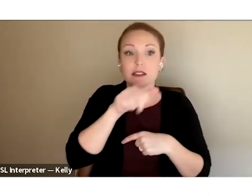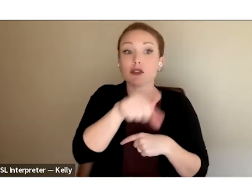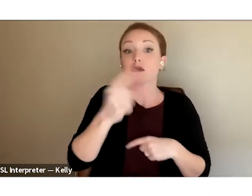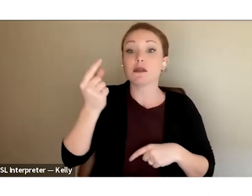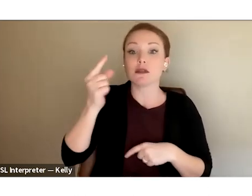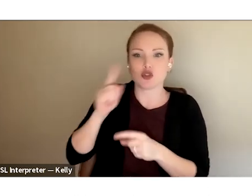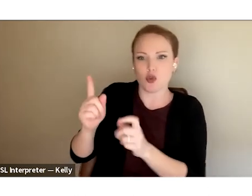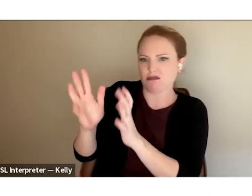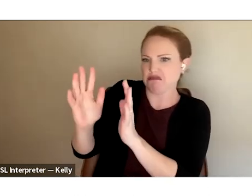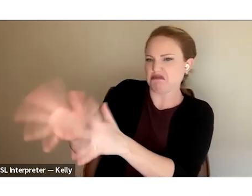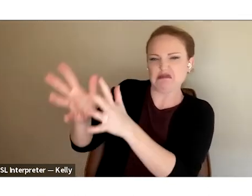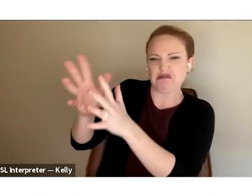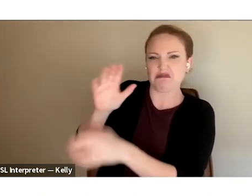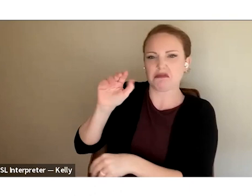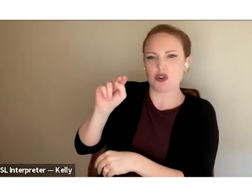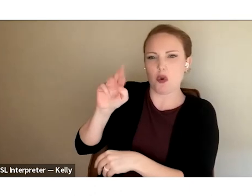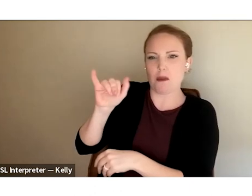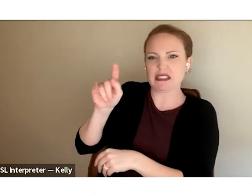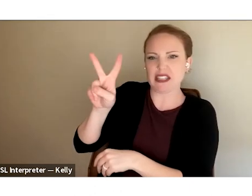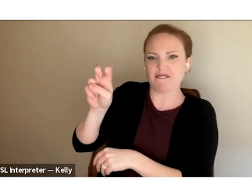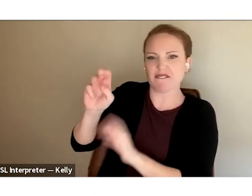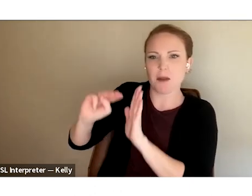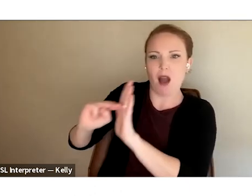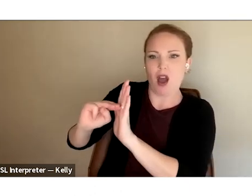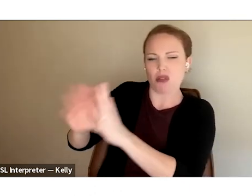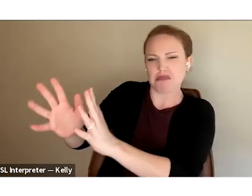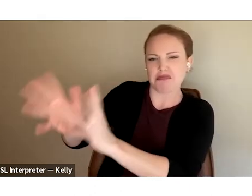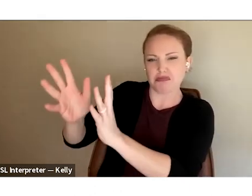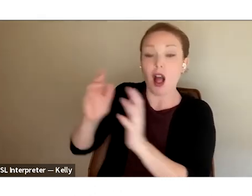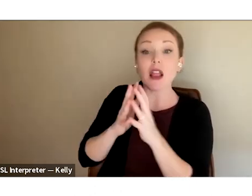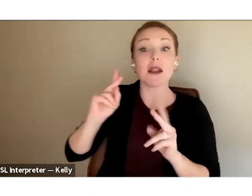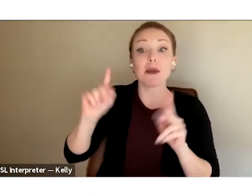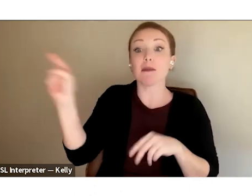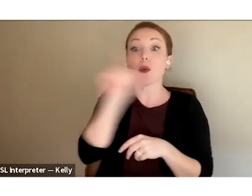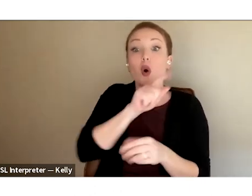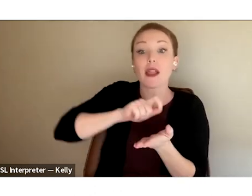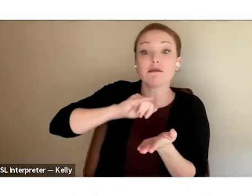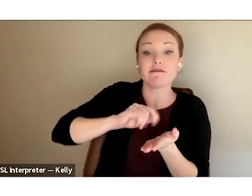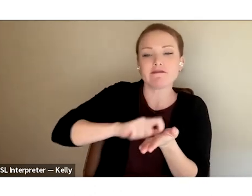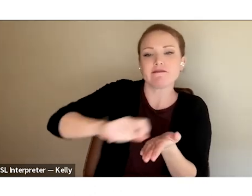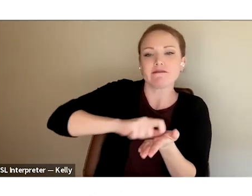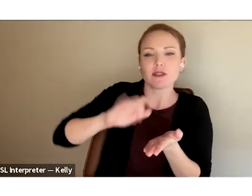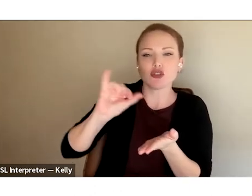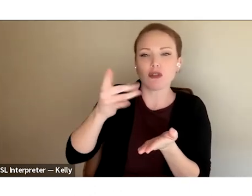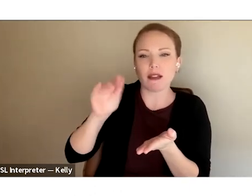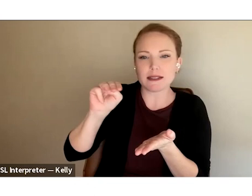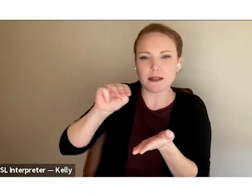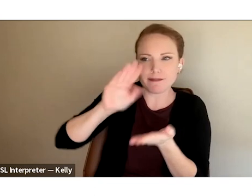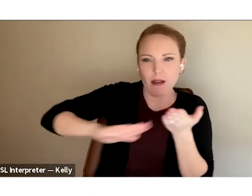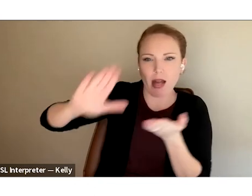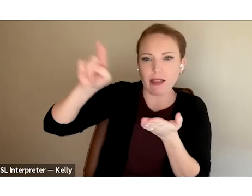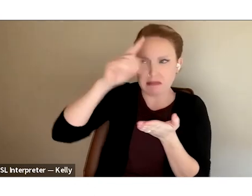the normative model. Again, a lot of people in journalism school, I don't know if this is still being